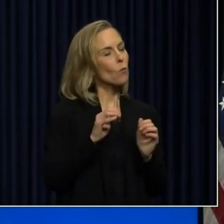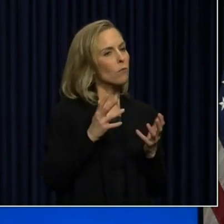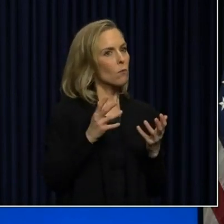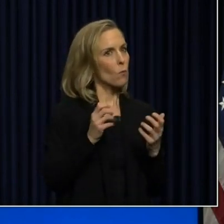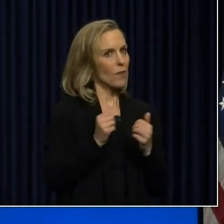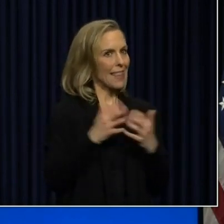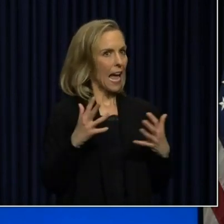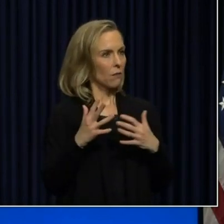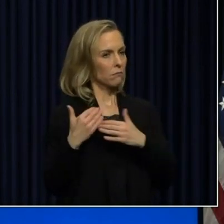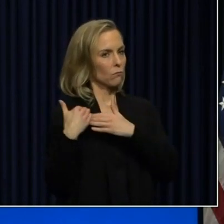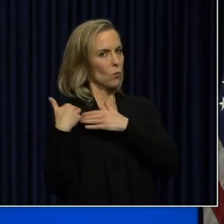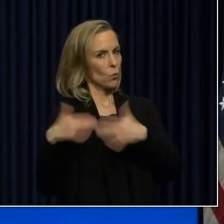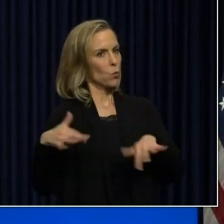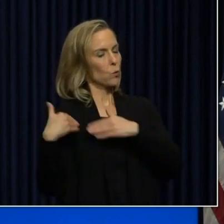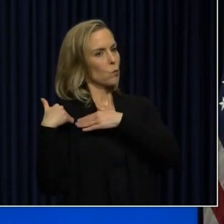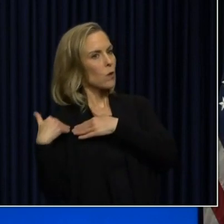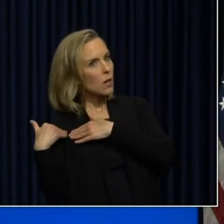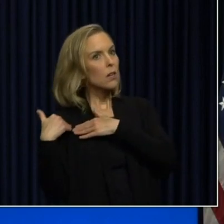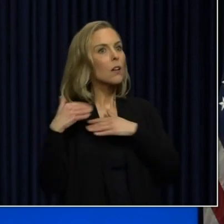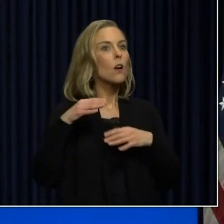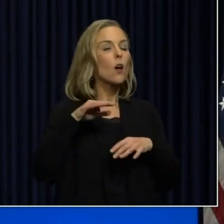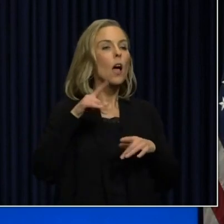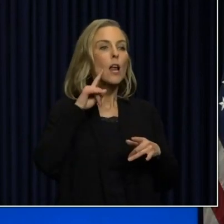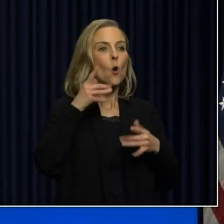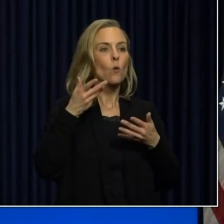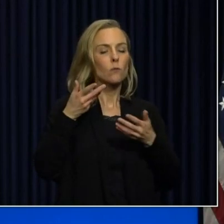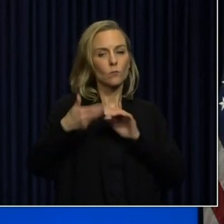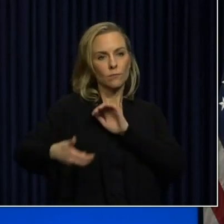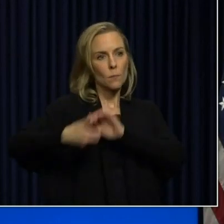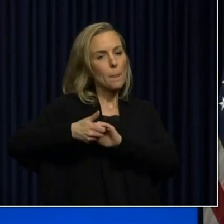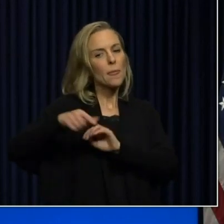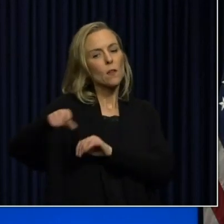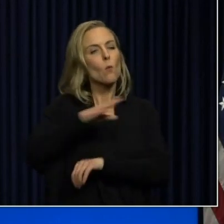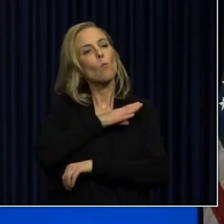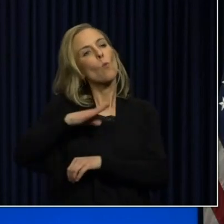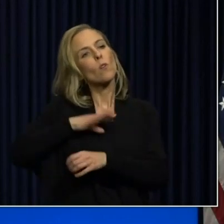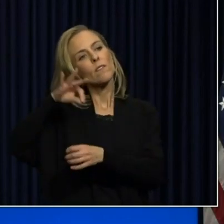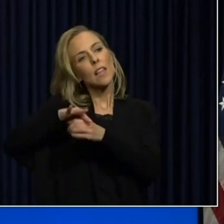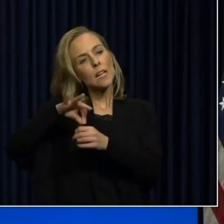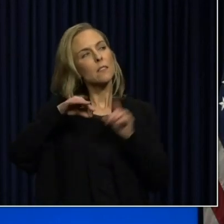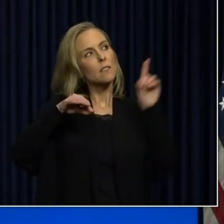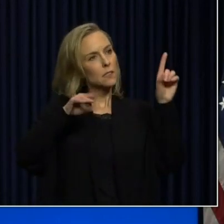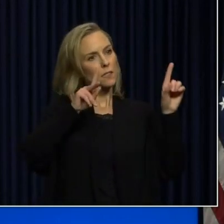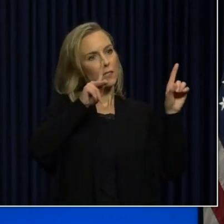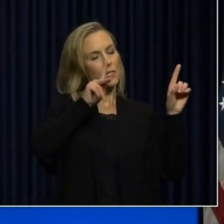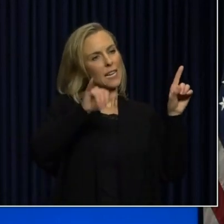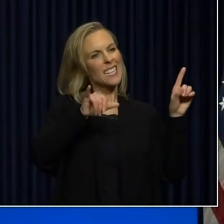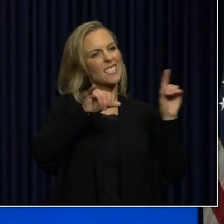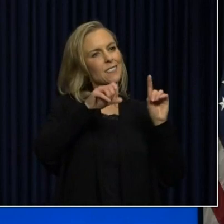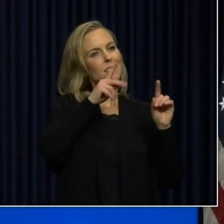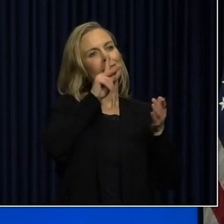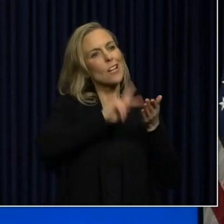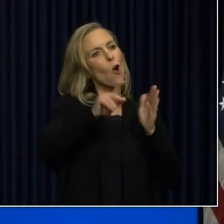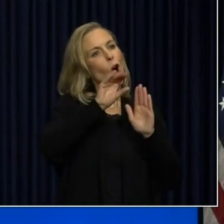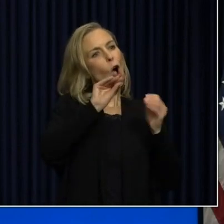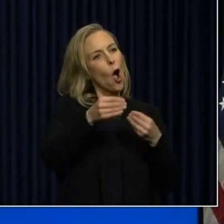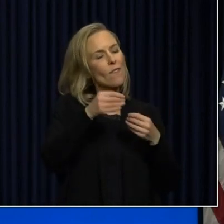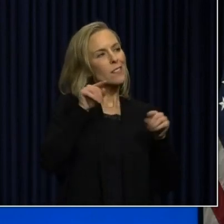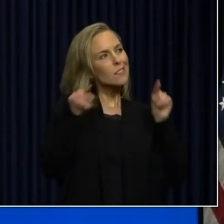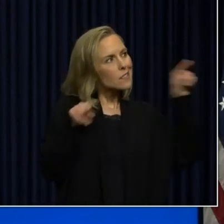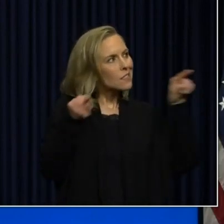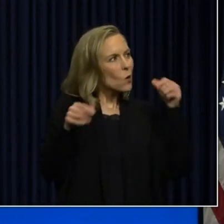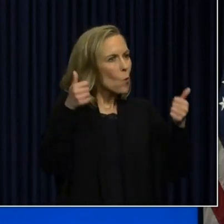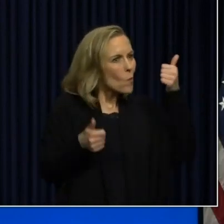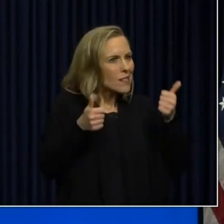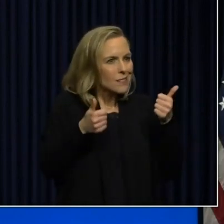burden. I know that we're working with the Board of Elections and the Secretary of State's office to try to find the best path